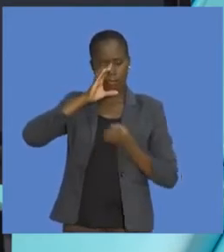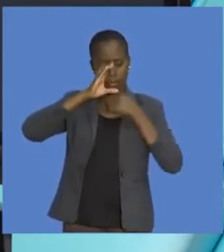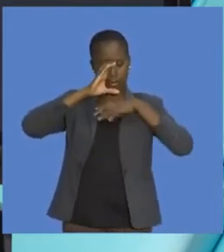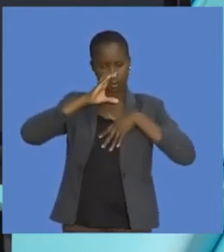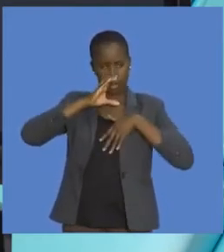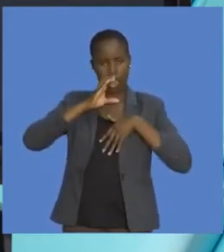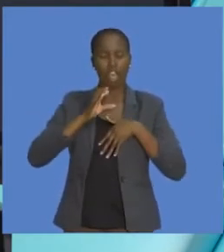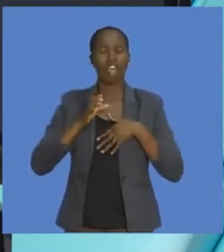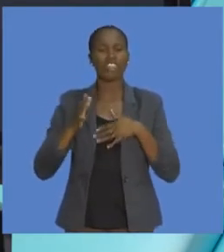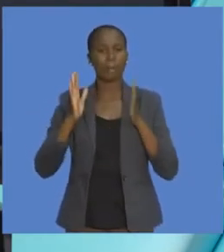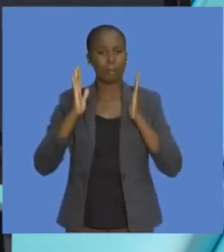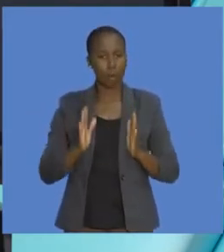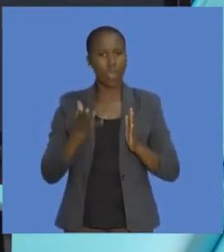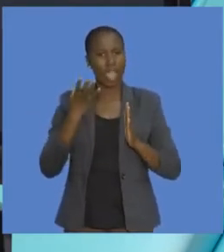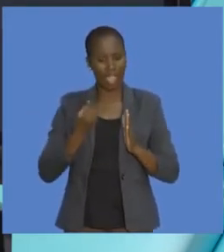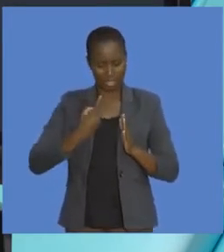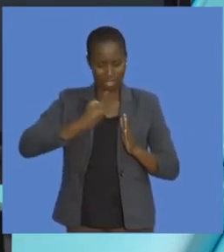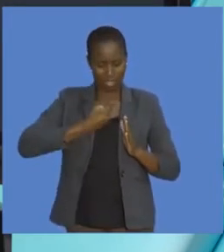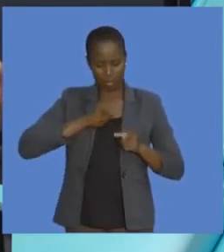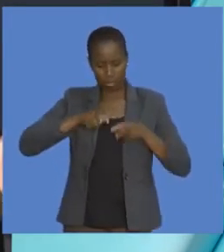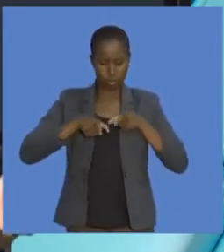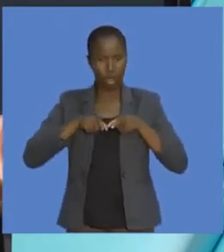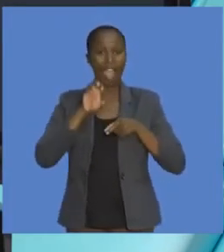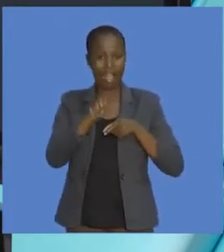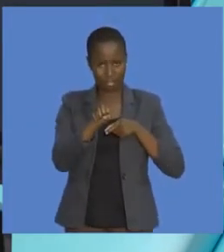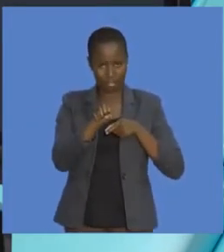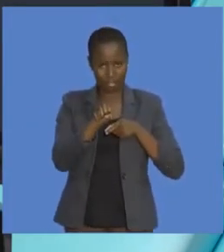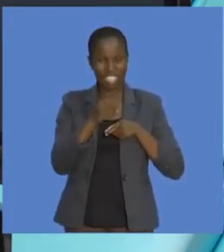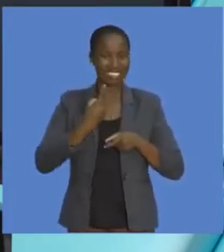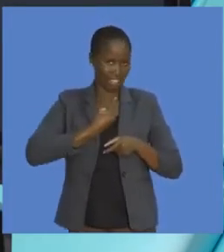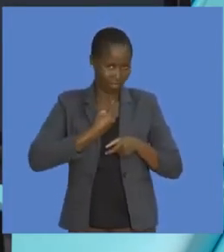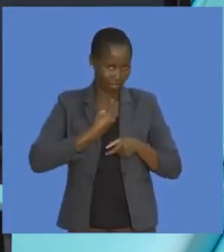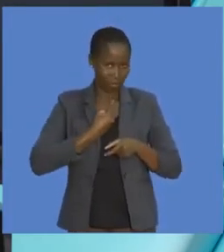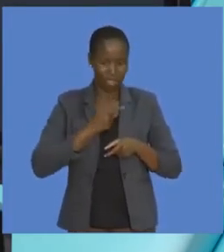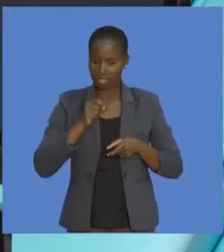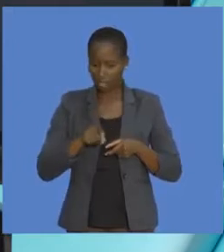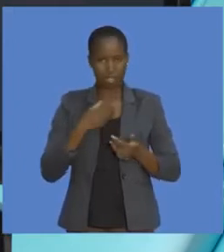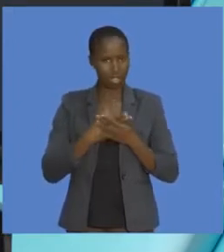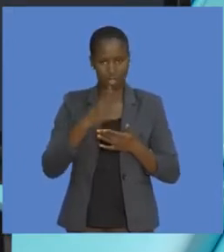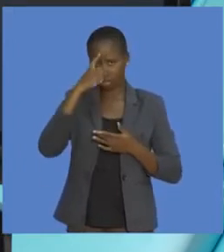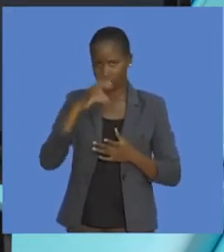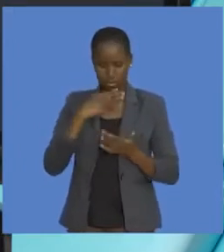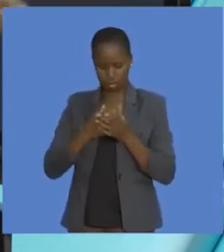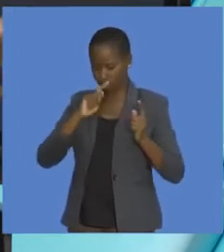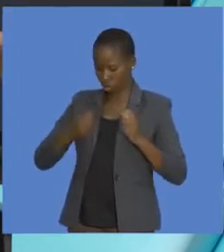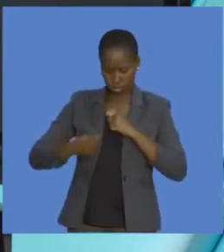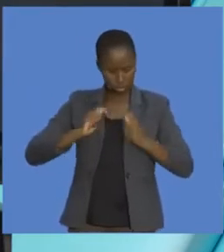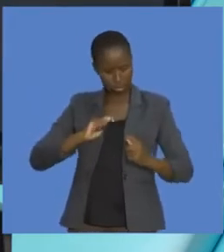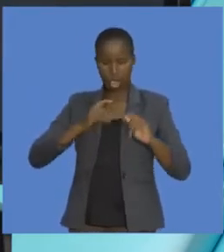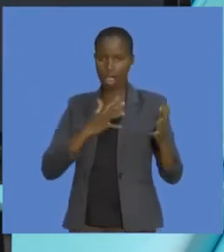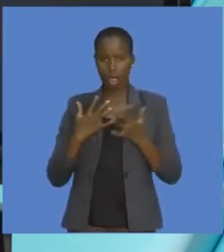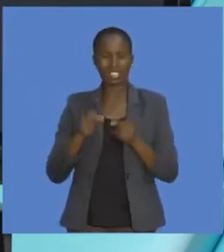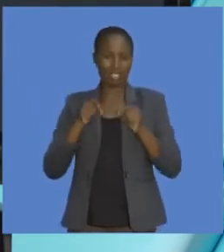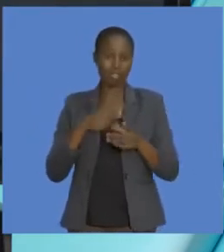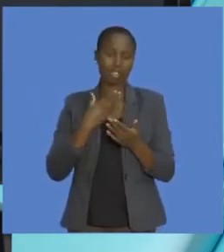natural involuntary mechanism that decides to bring about changes within to bring it back to